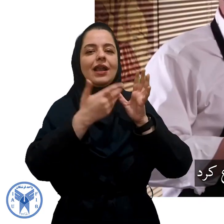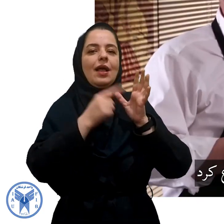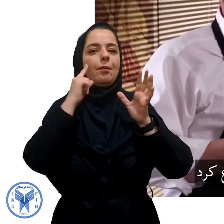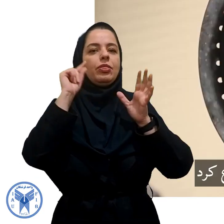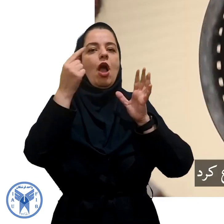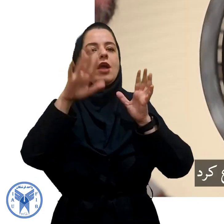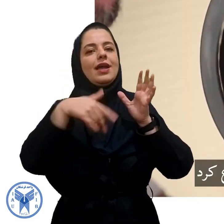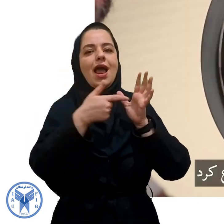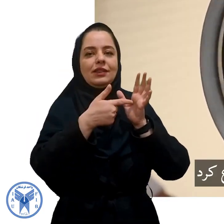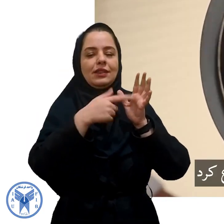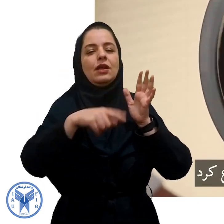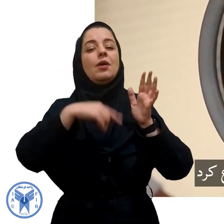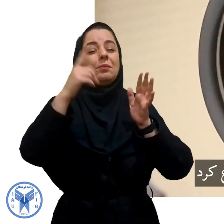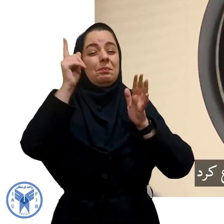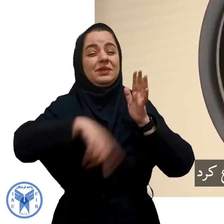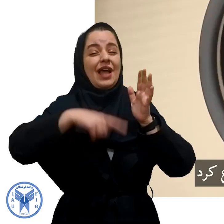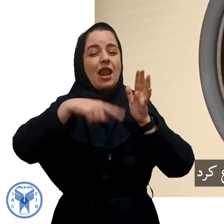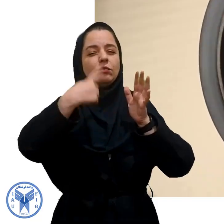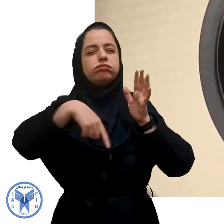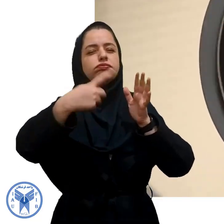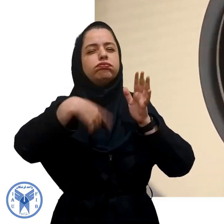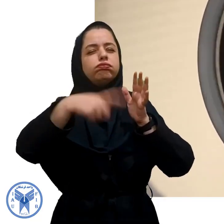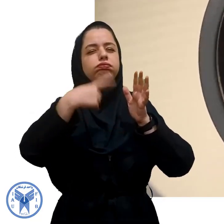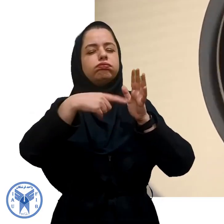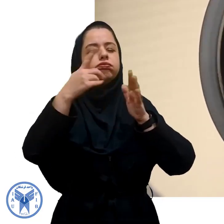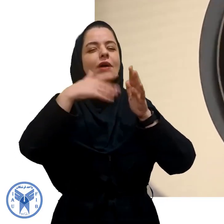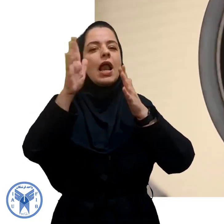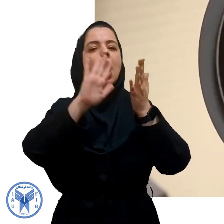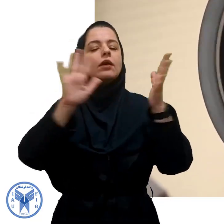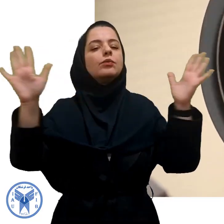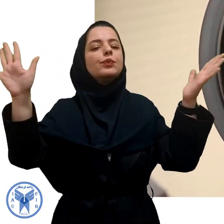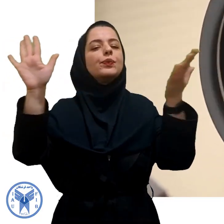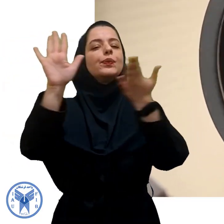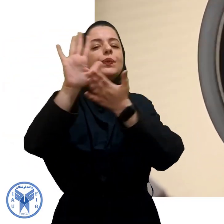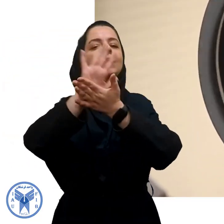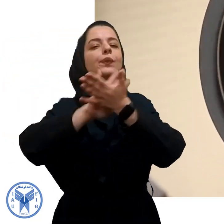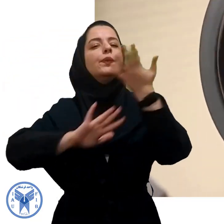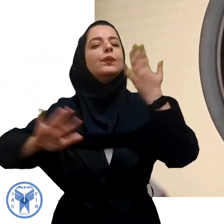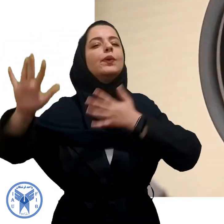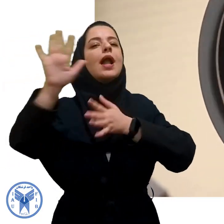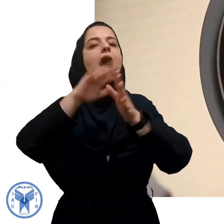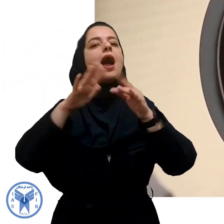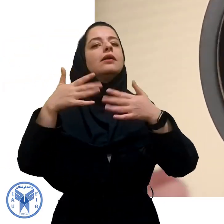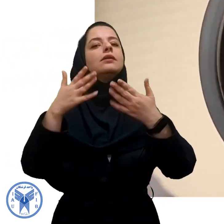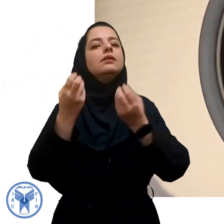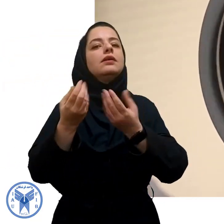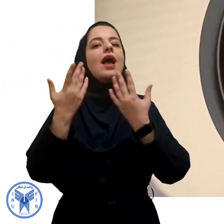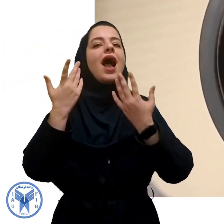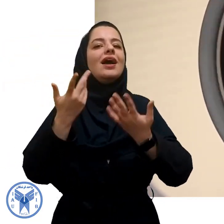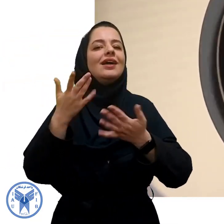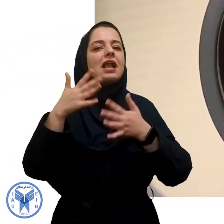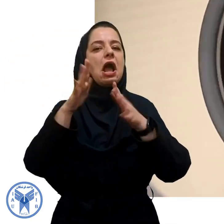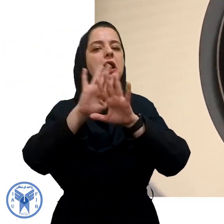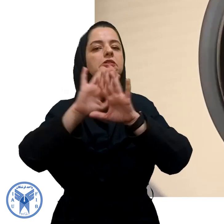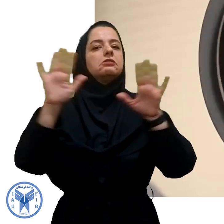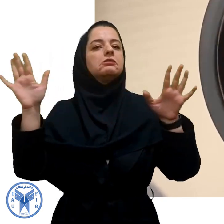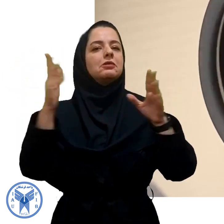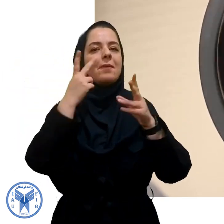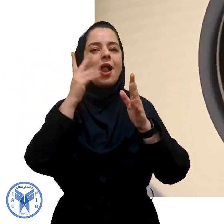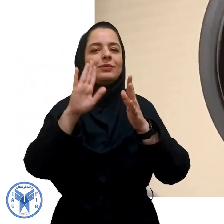of demonstrating additive color mixing. This is Maxwell's color wheel, and it's an additive color mixing